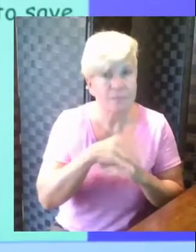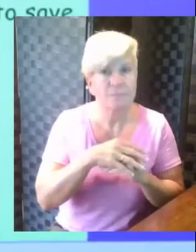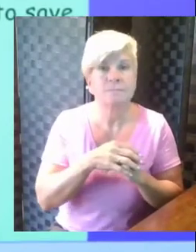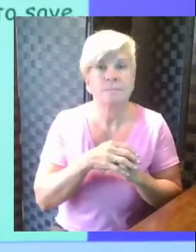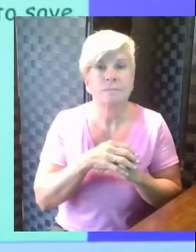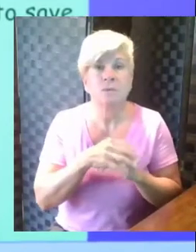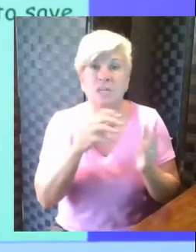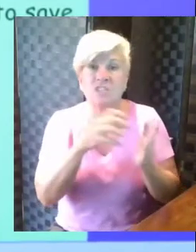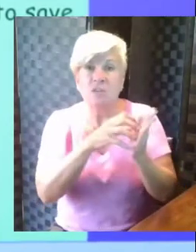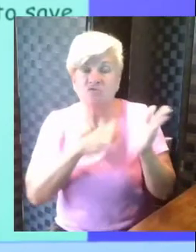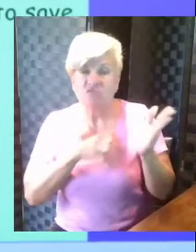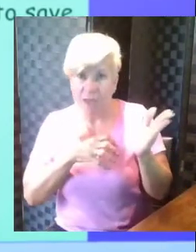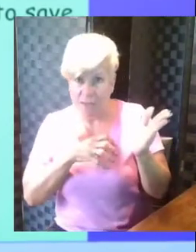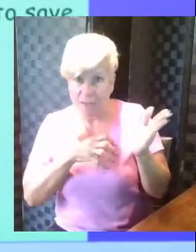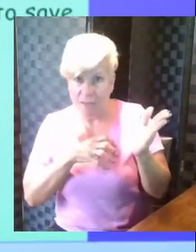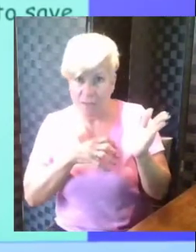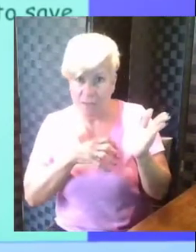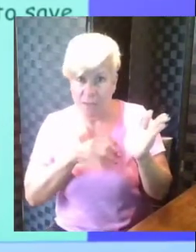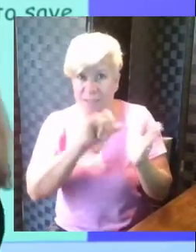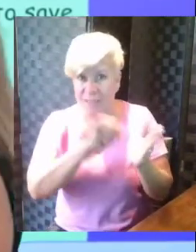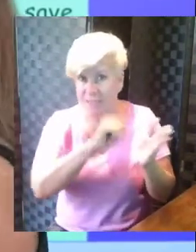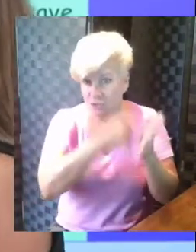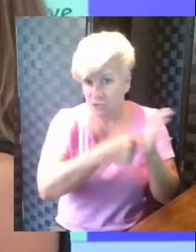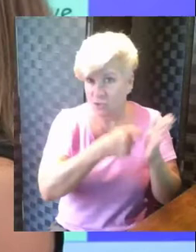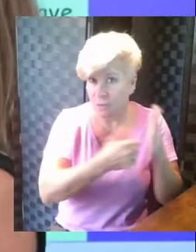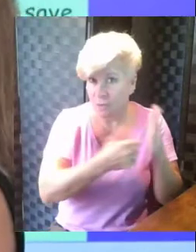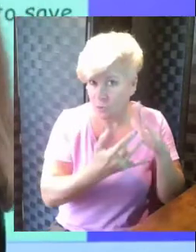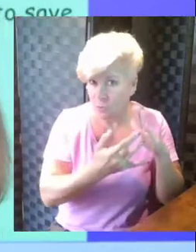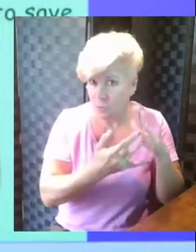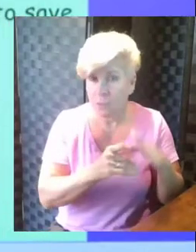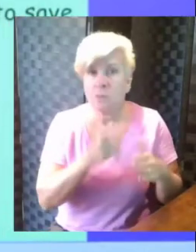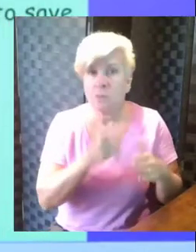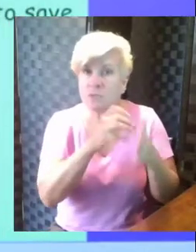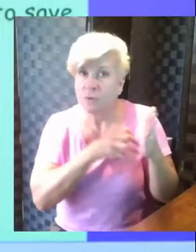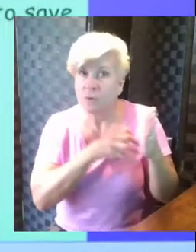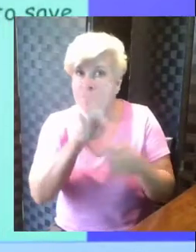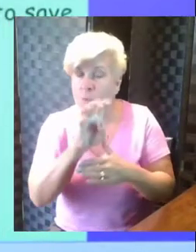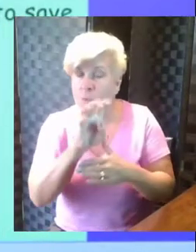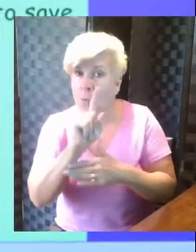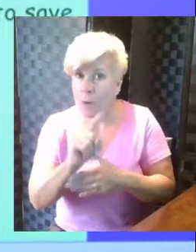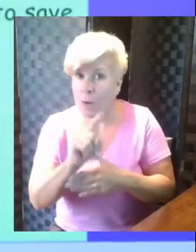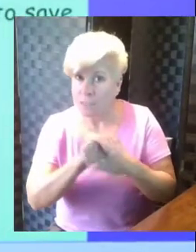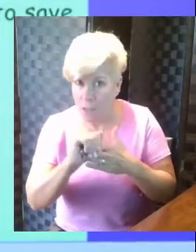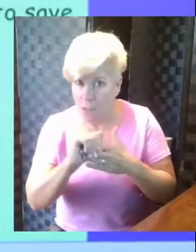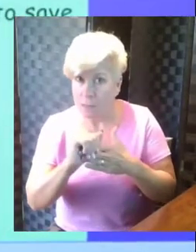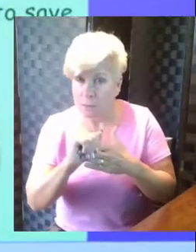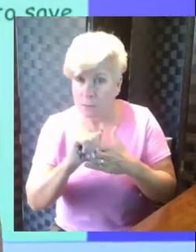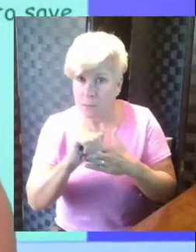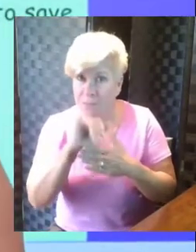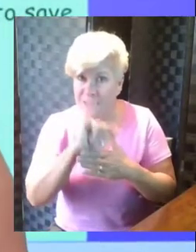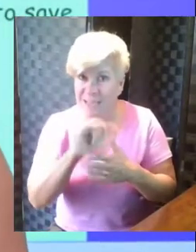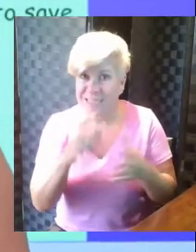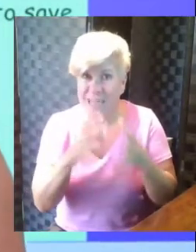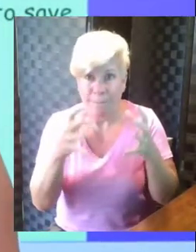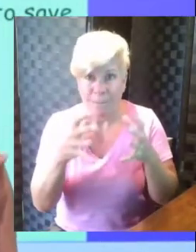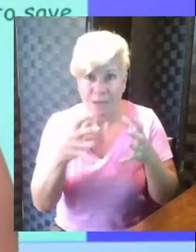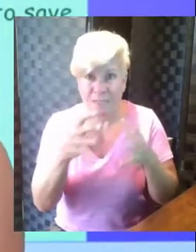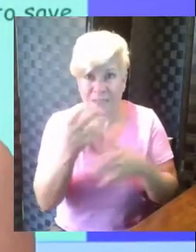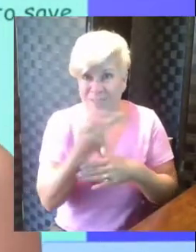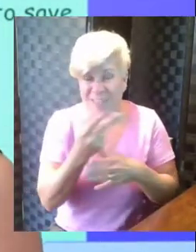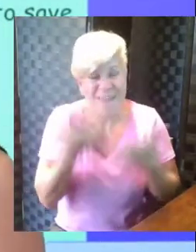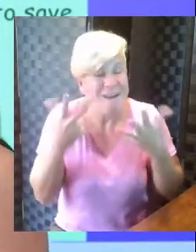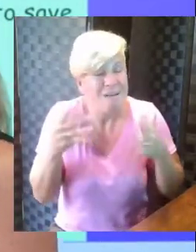535. We're going to subtract, remember that's the cost of the grill. We're going to subtract $401. That's how much Sam and